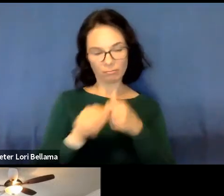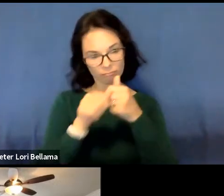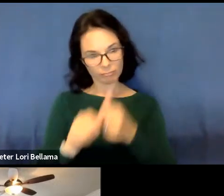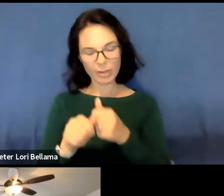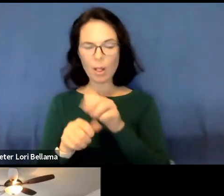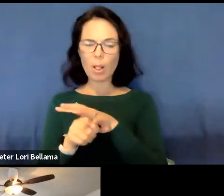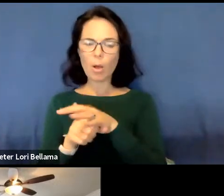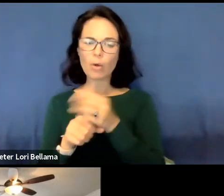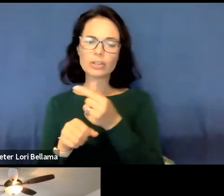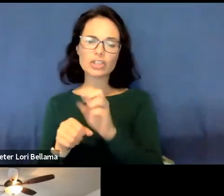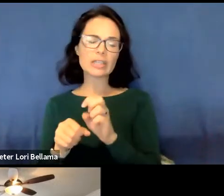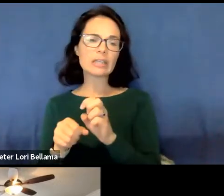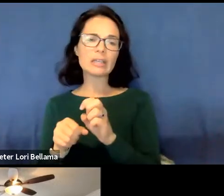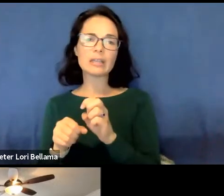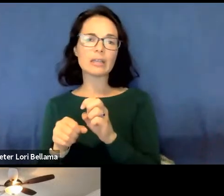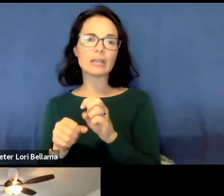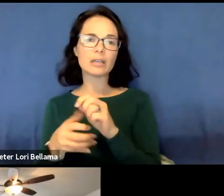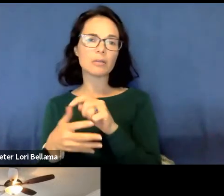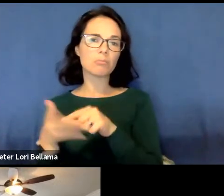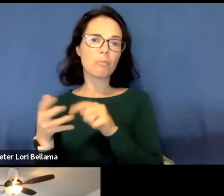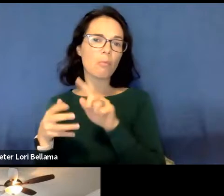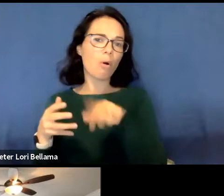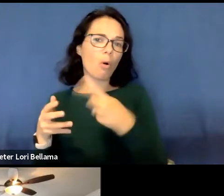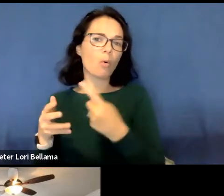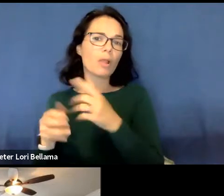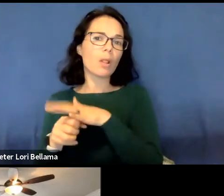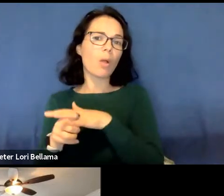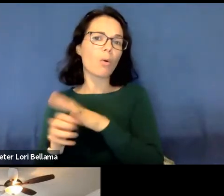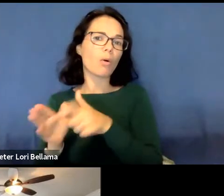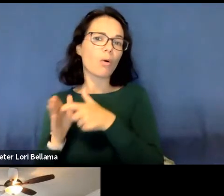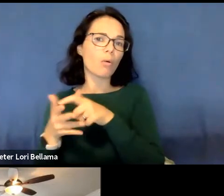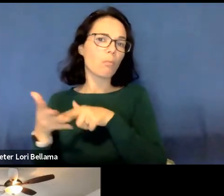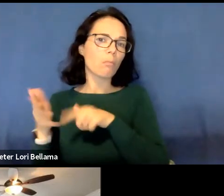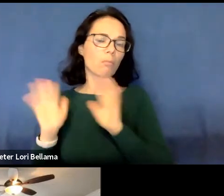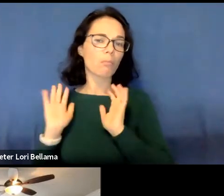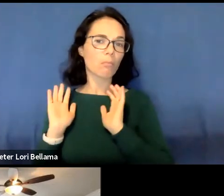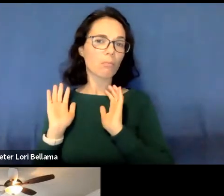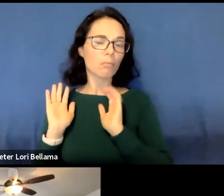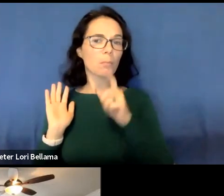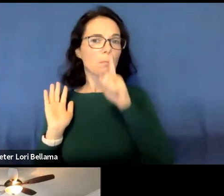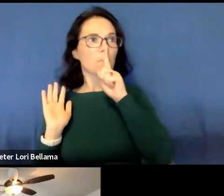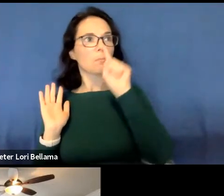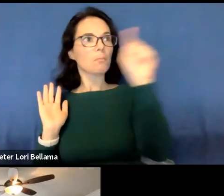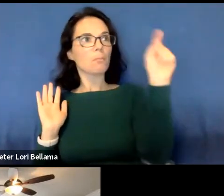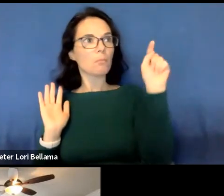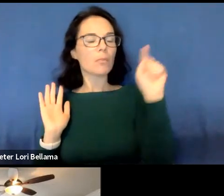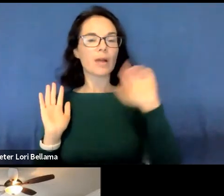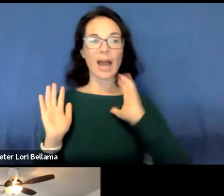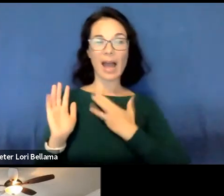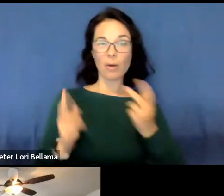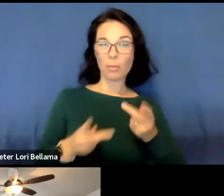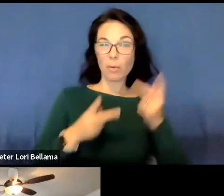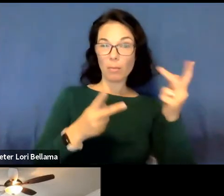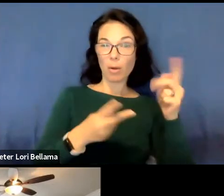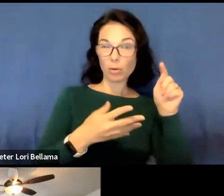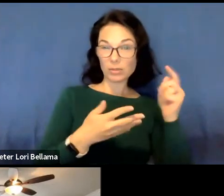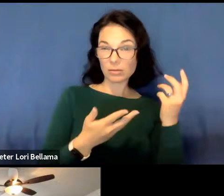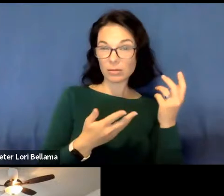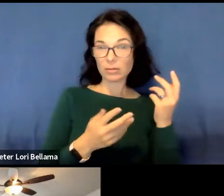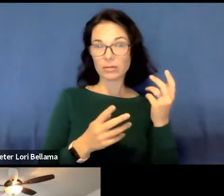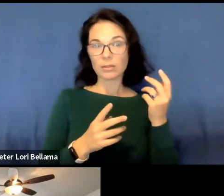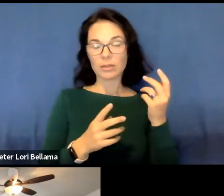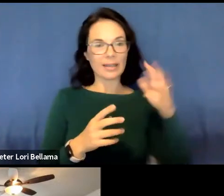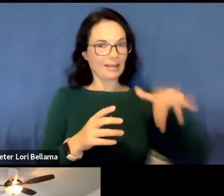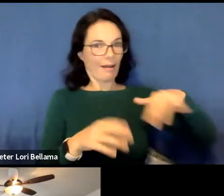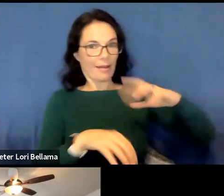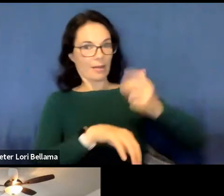only, and its particular requirements. The proposal, and again, this isn't set